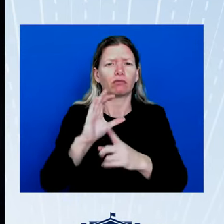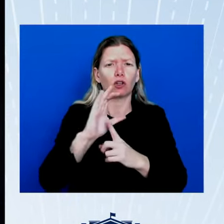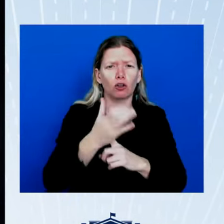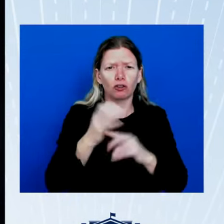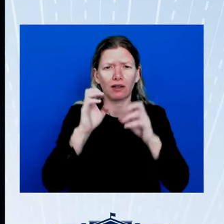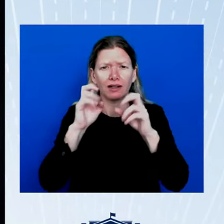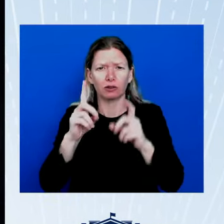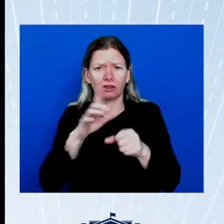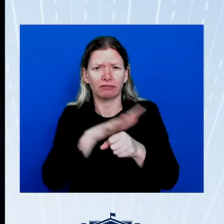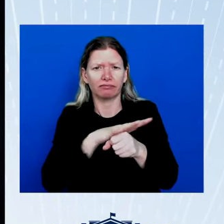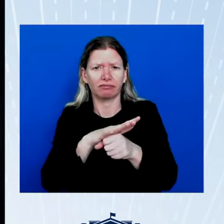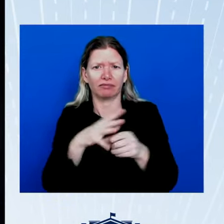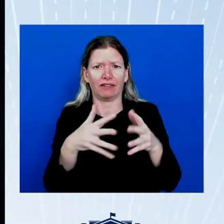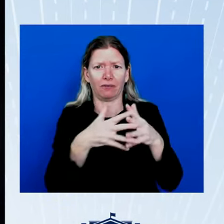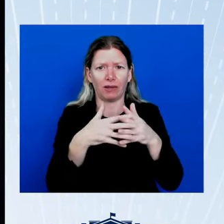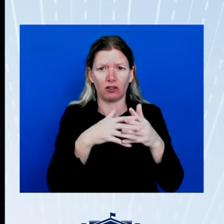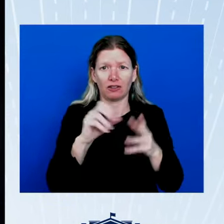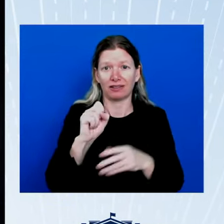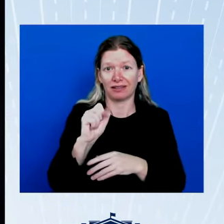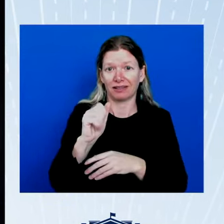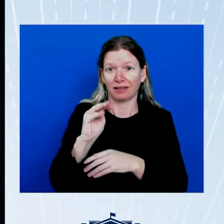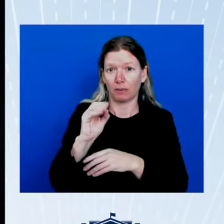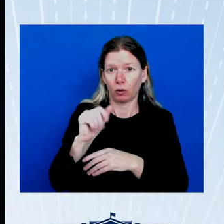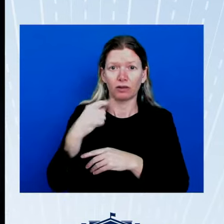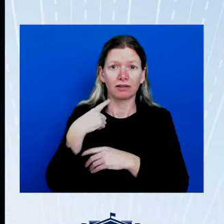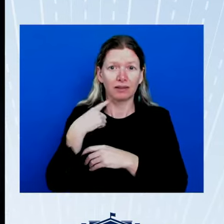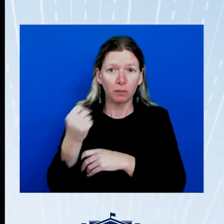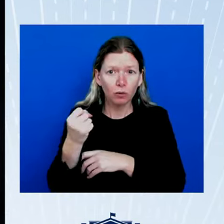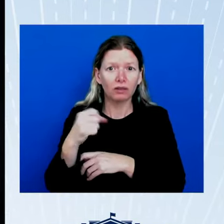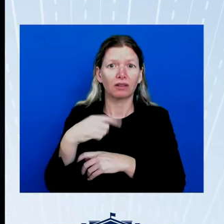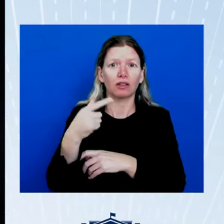face unique challenges due to their geography,